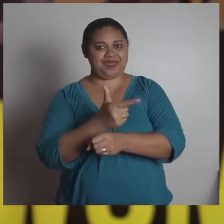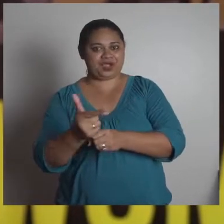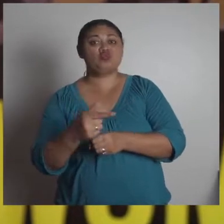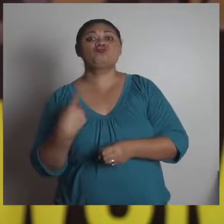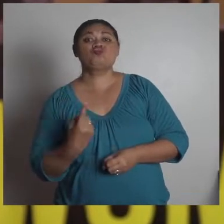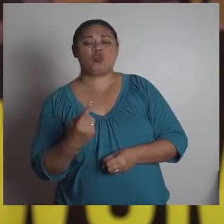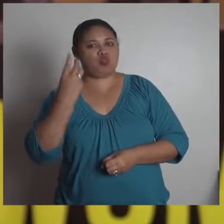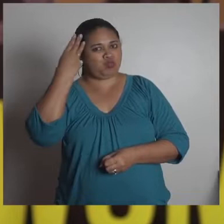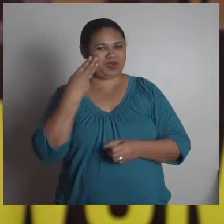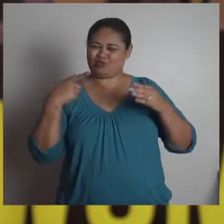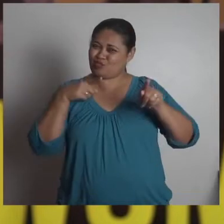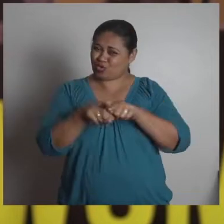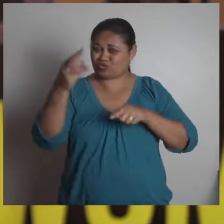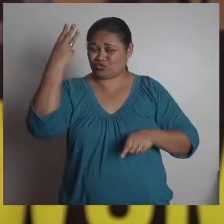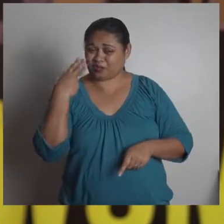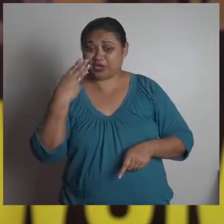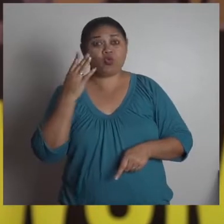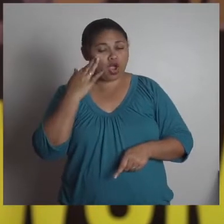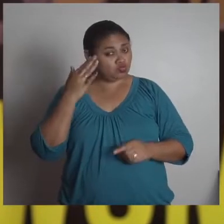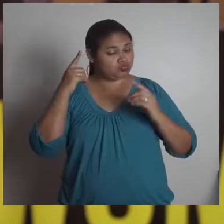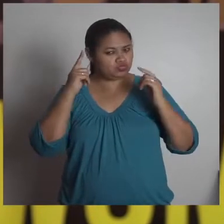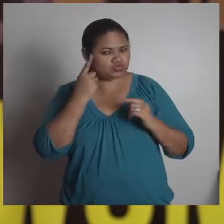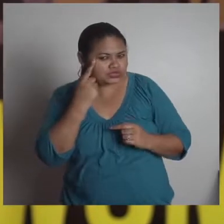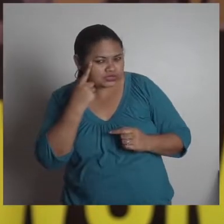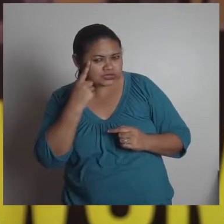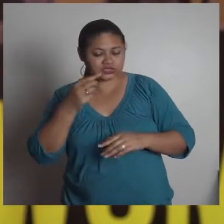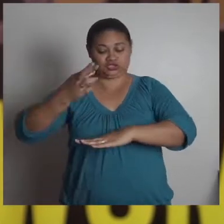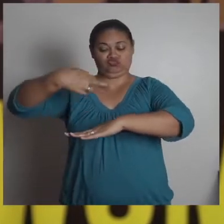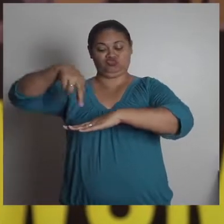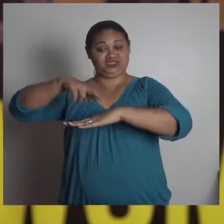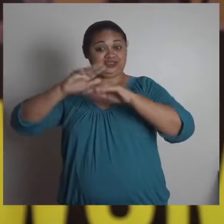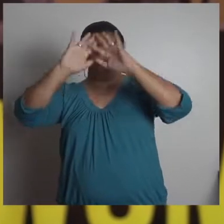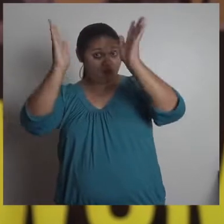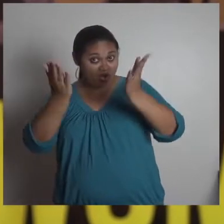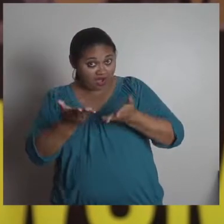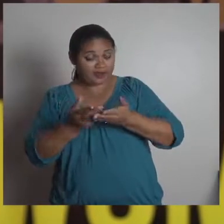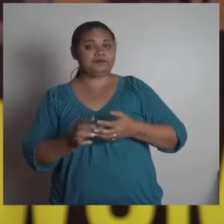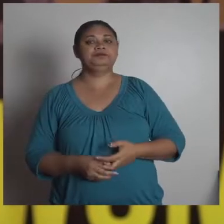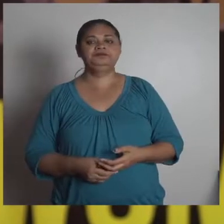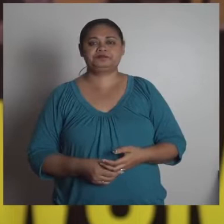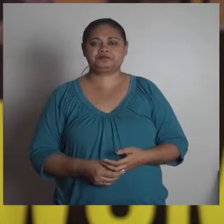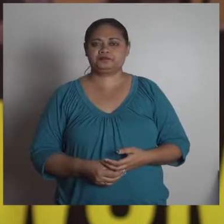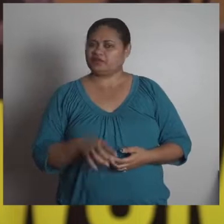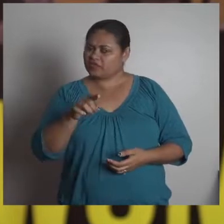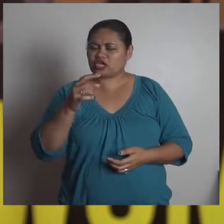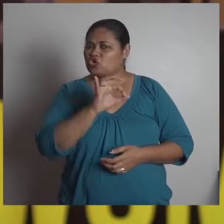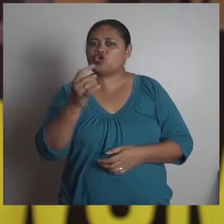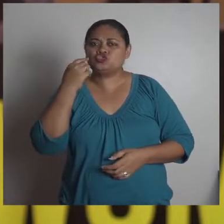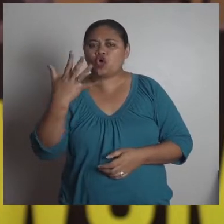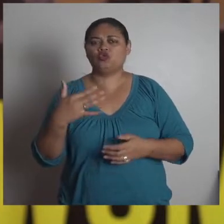76% of unpaid labor is by women. And yet, when you look at different regions of the